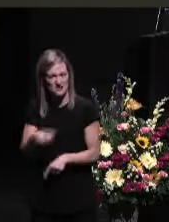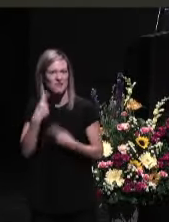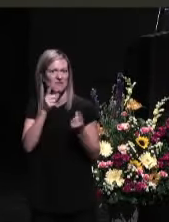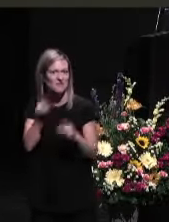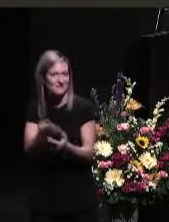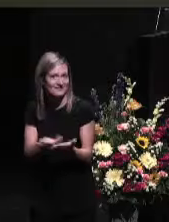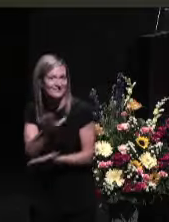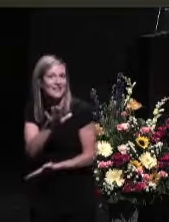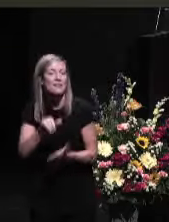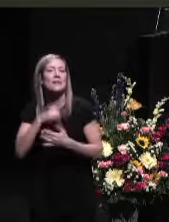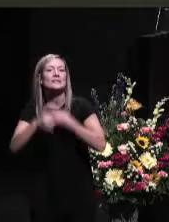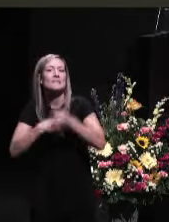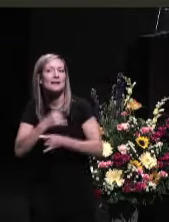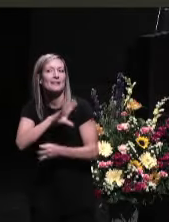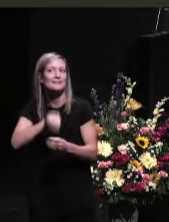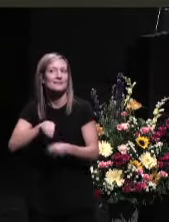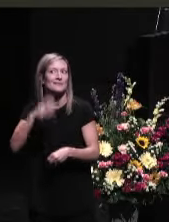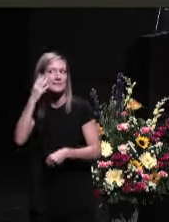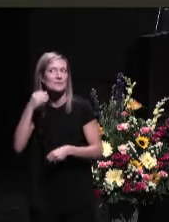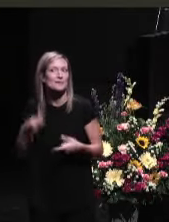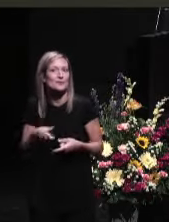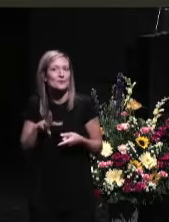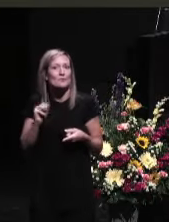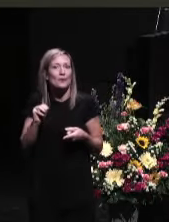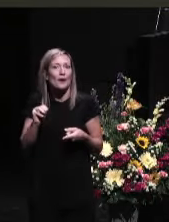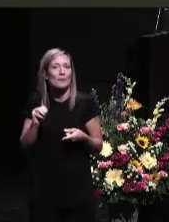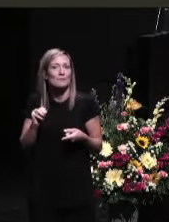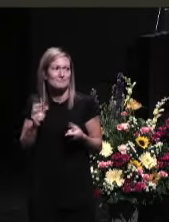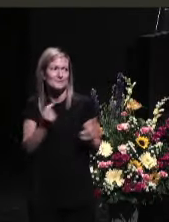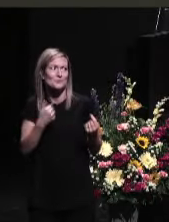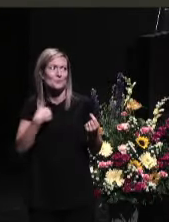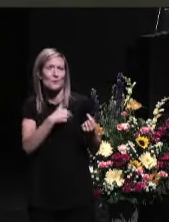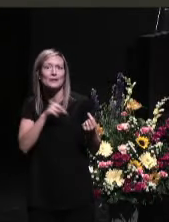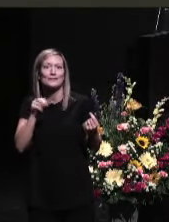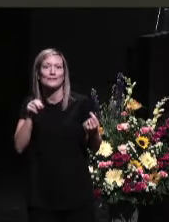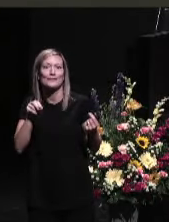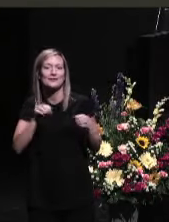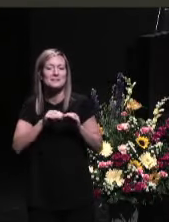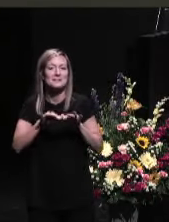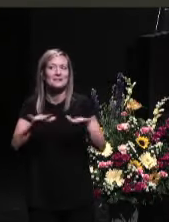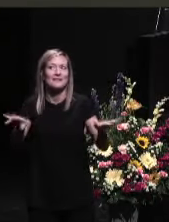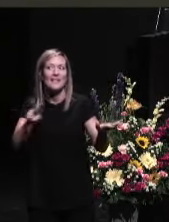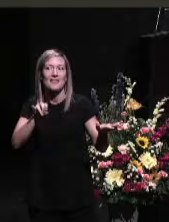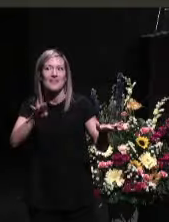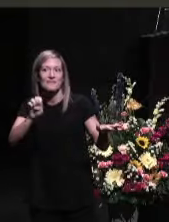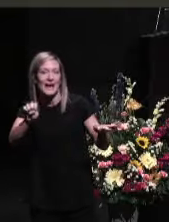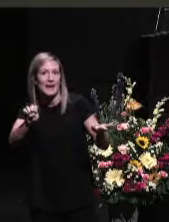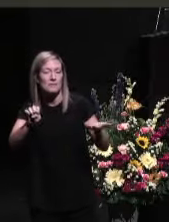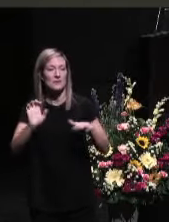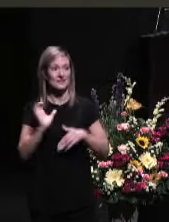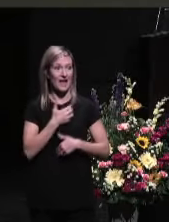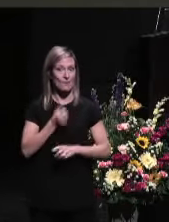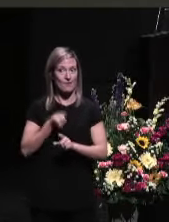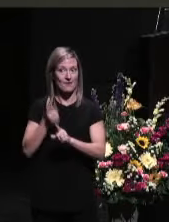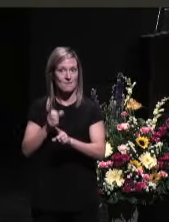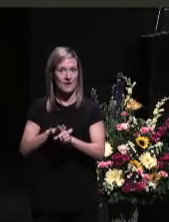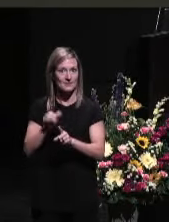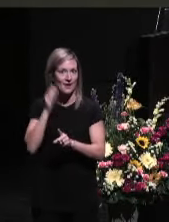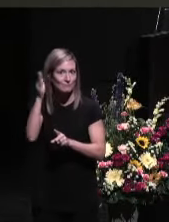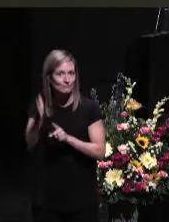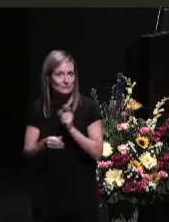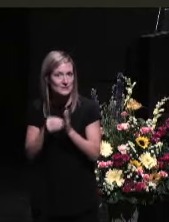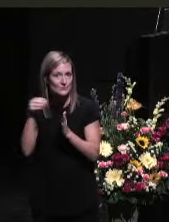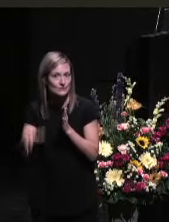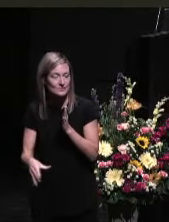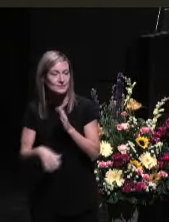you will, the magic. It's the vibe. It's what we do. So this is where we can have clearly the biggest impact. And I want to show you, I mentioned earlier about the